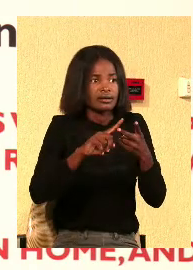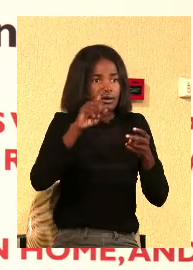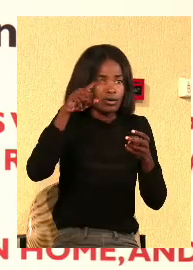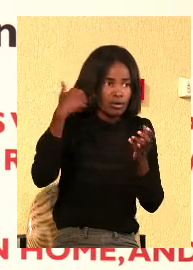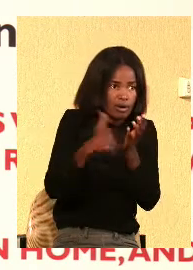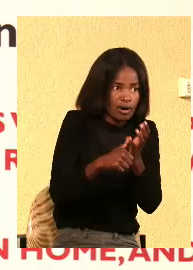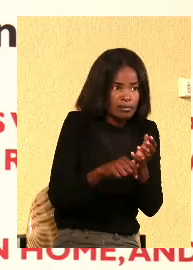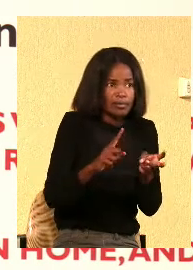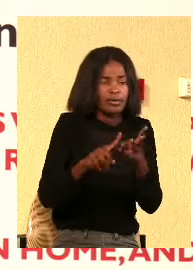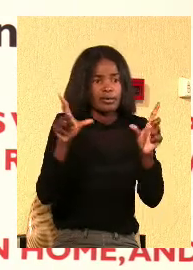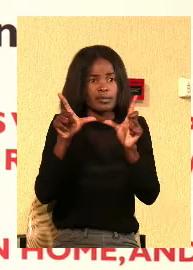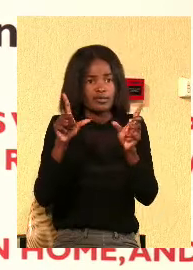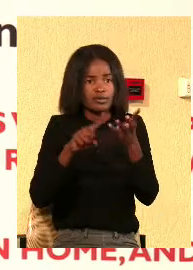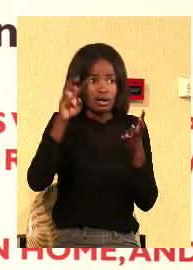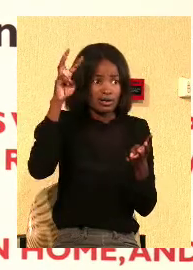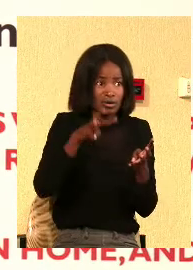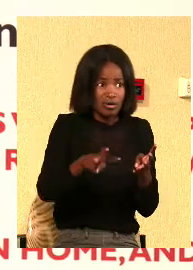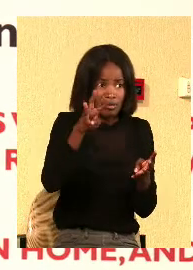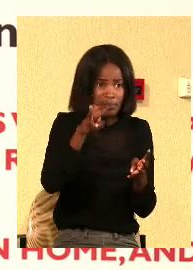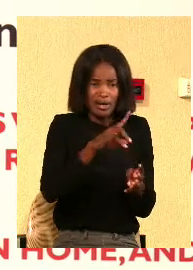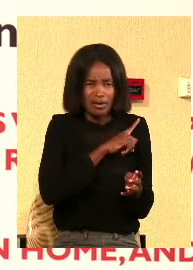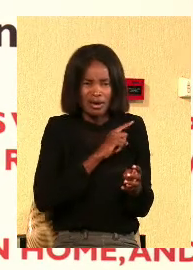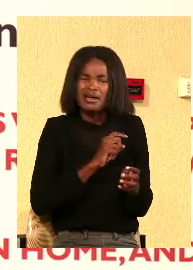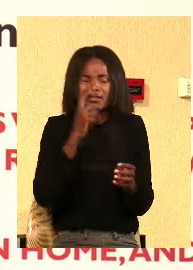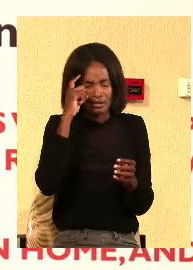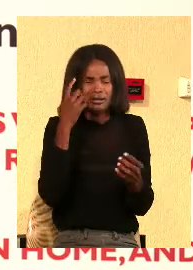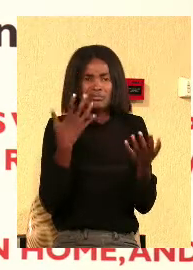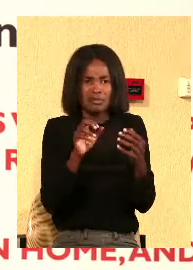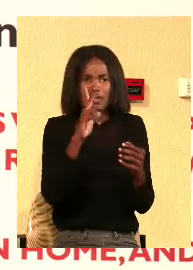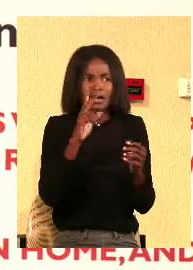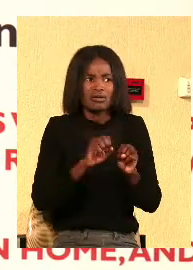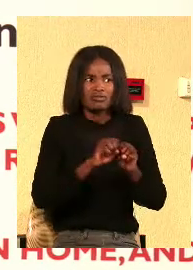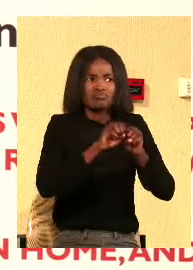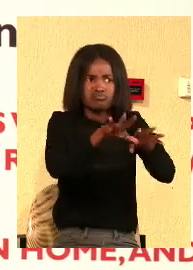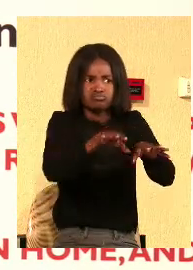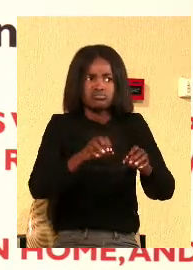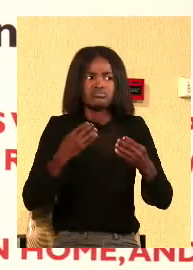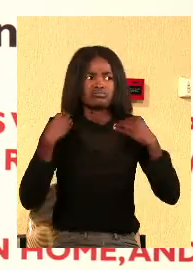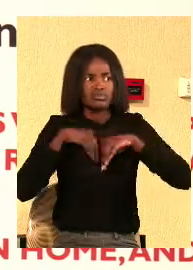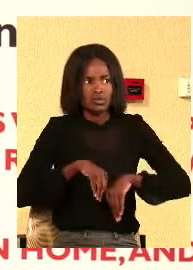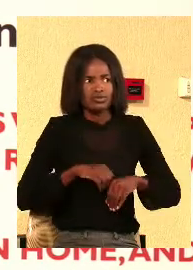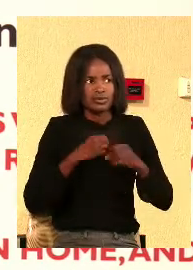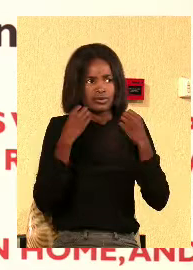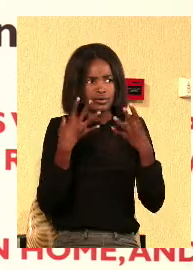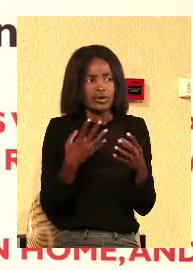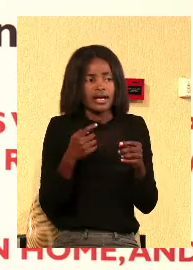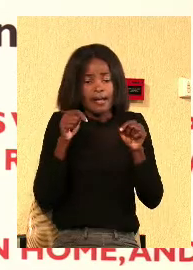at least in one, even if we don't put the machine or the reagent that day, at least we must have the whole thing ready.